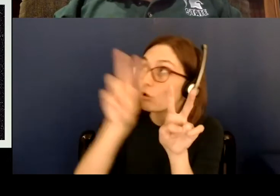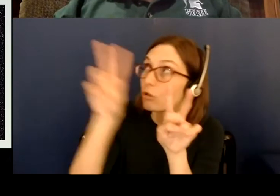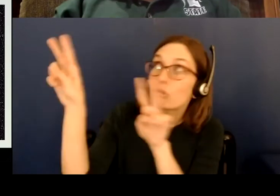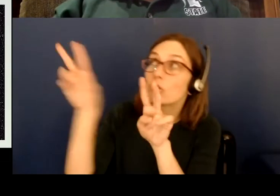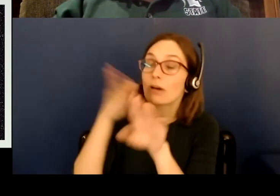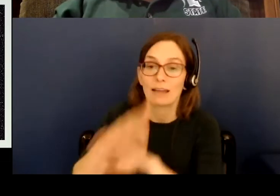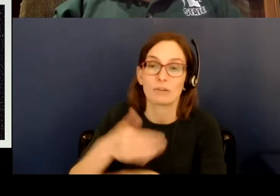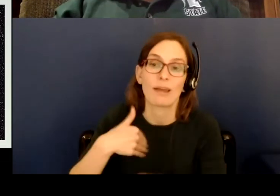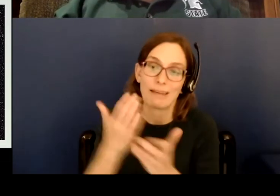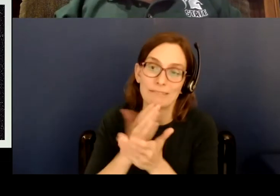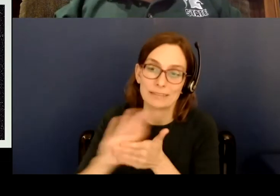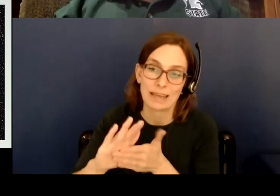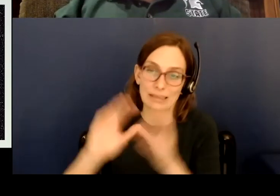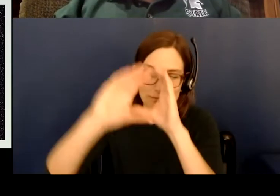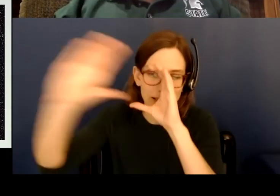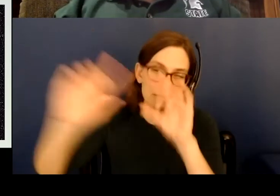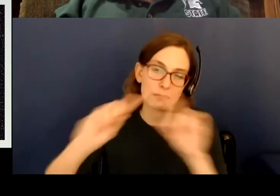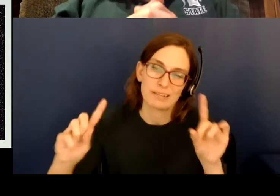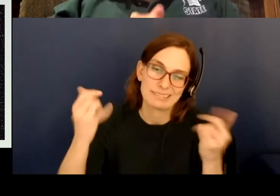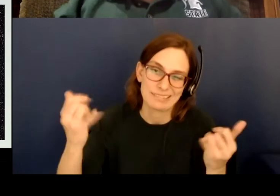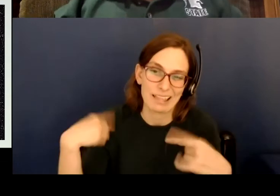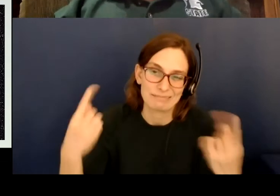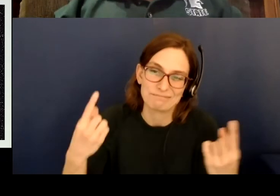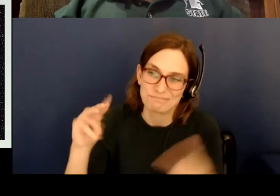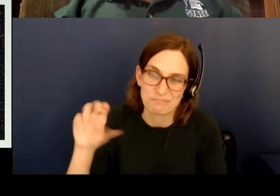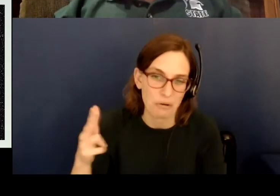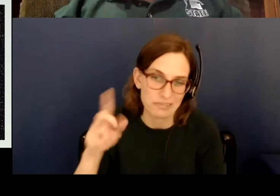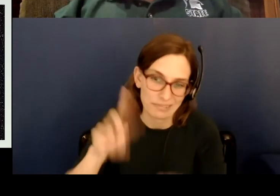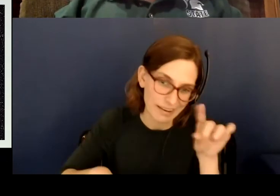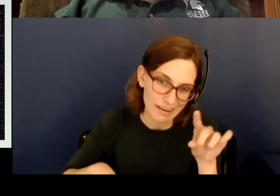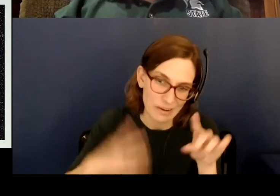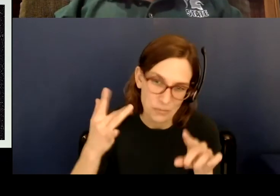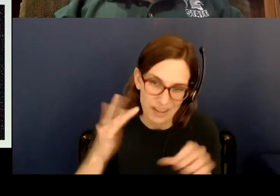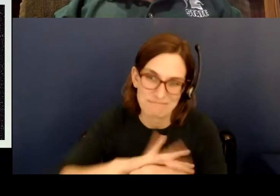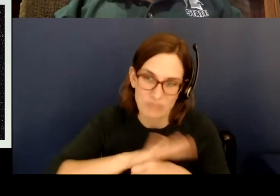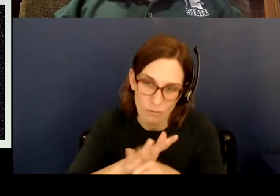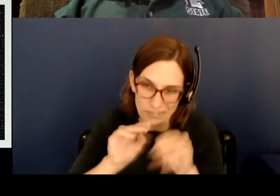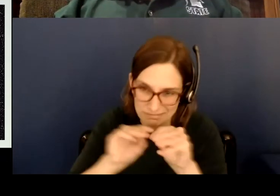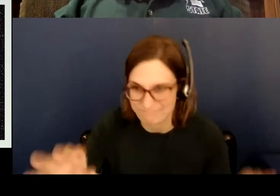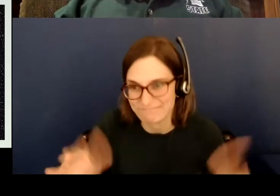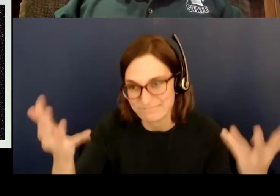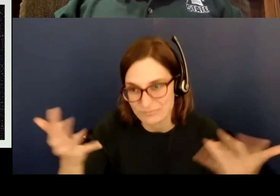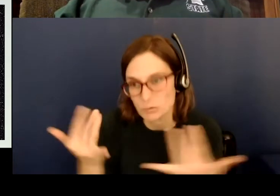of telescopes, but that hasn't been an option for almost a year now, since March, because of COVID.